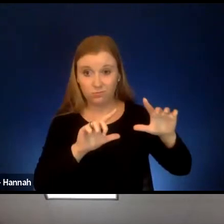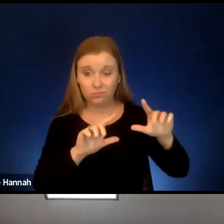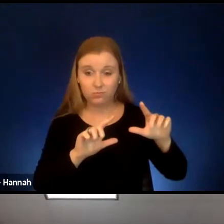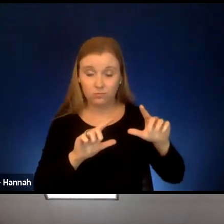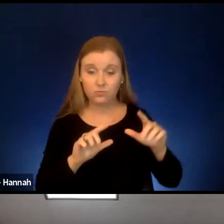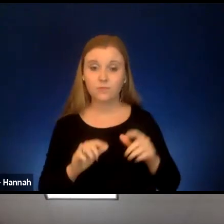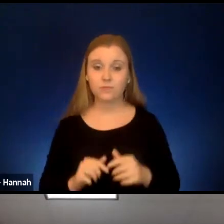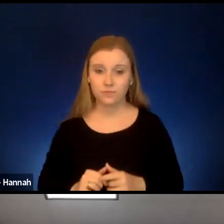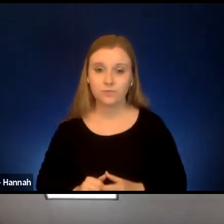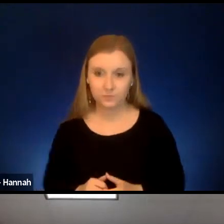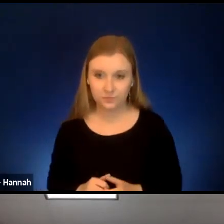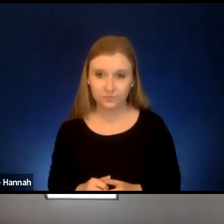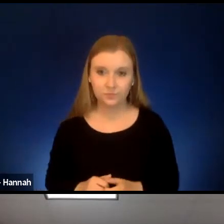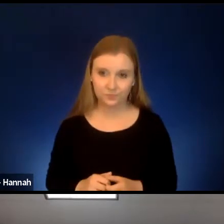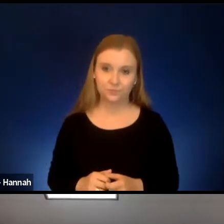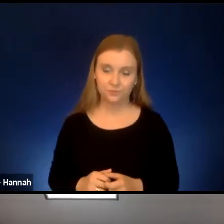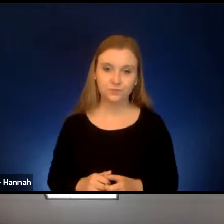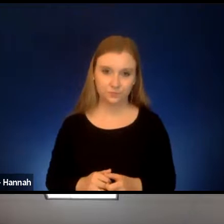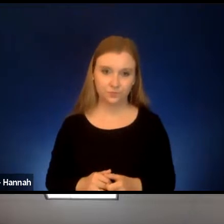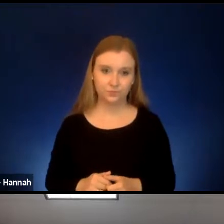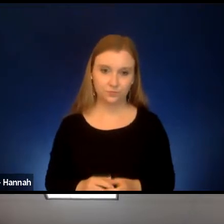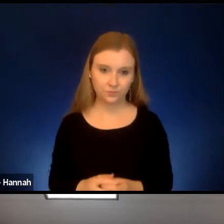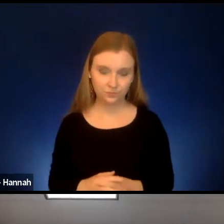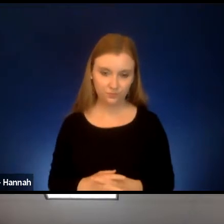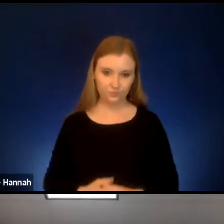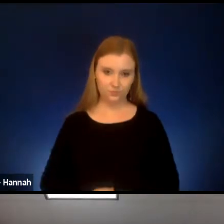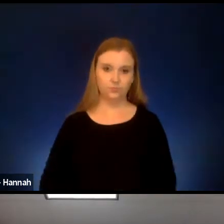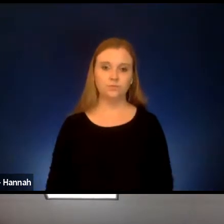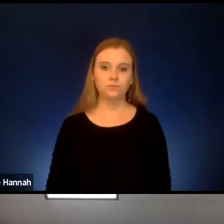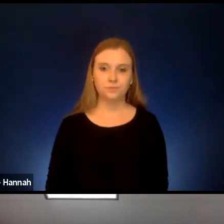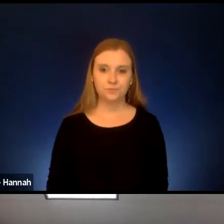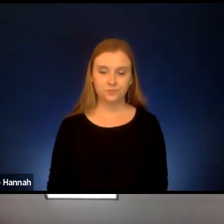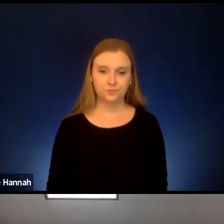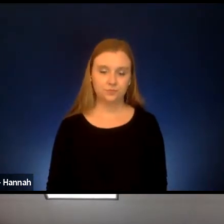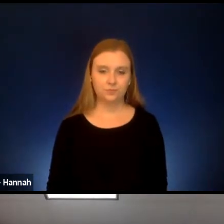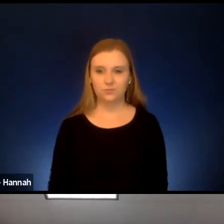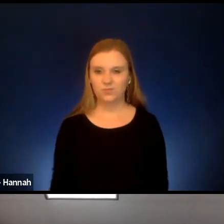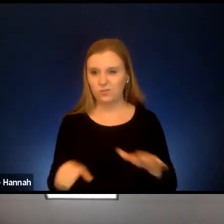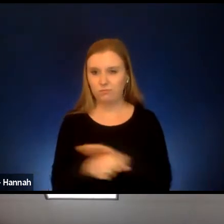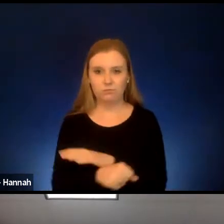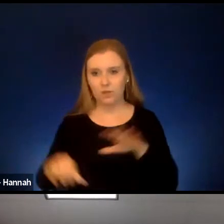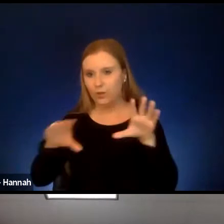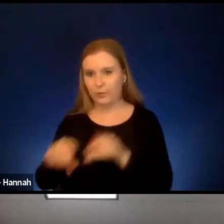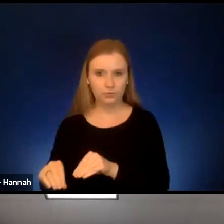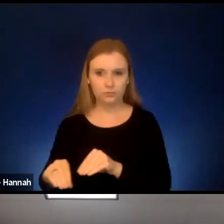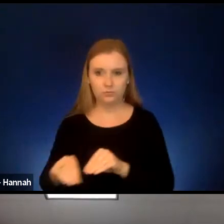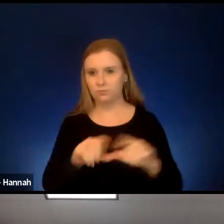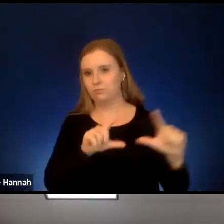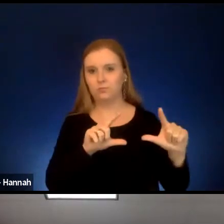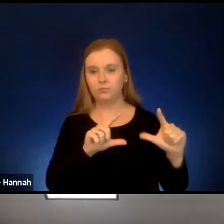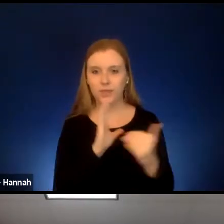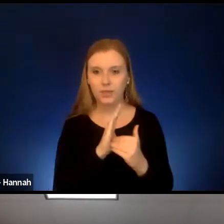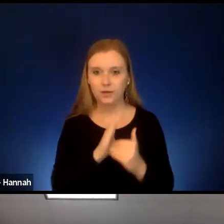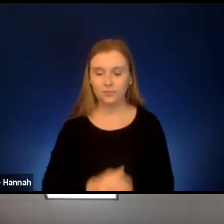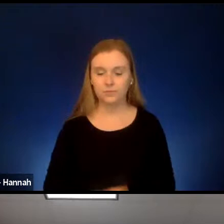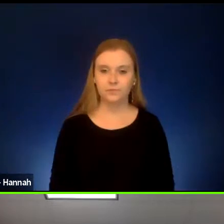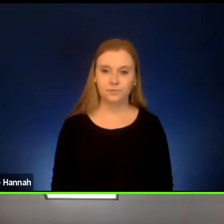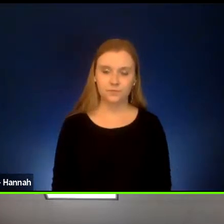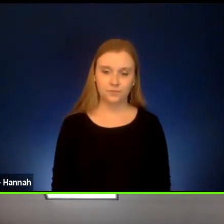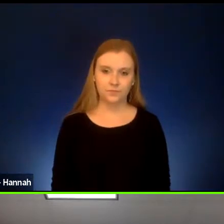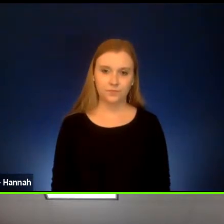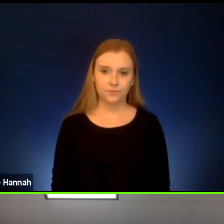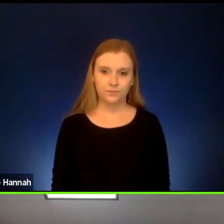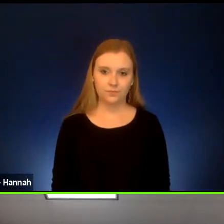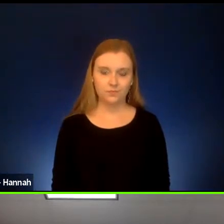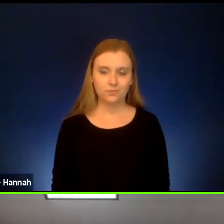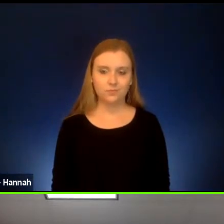Let's stop sharing. Okay, let's close it out. And then I'll share it again. You may want to